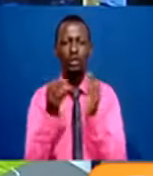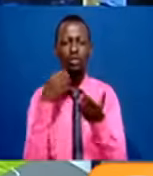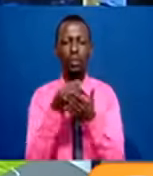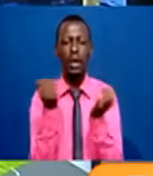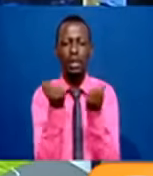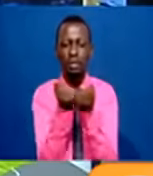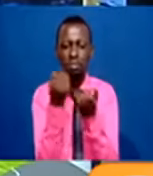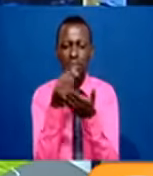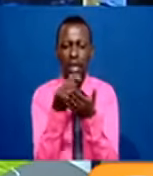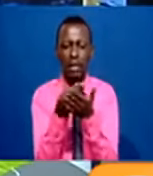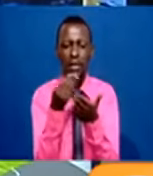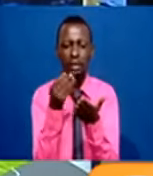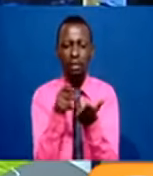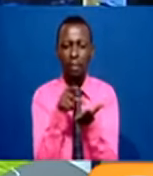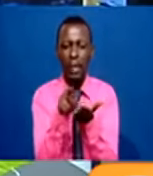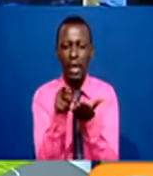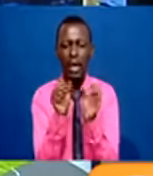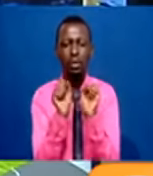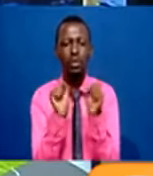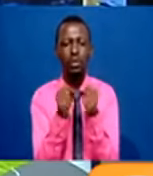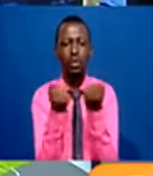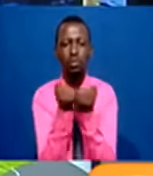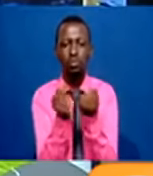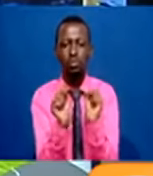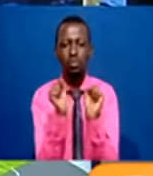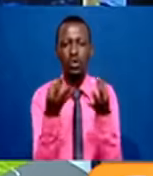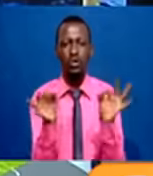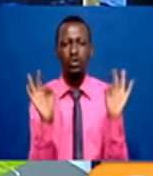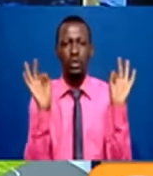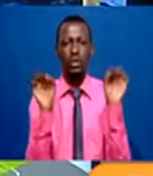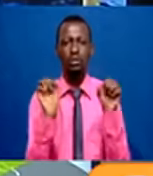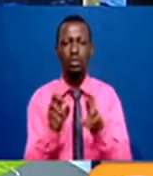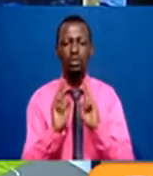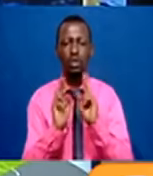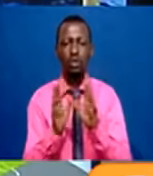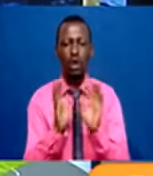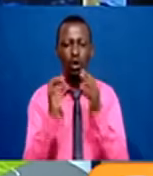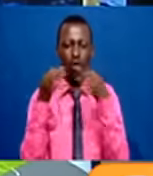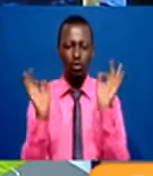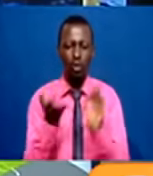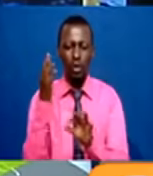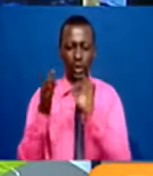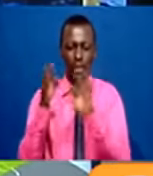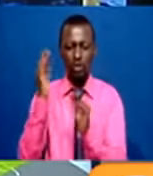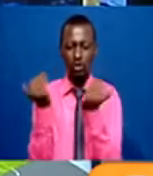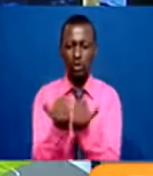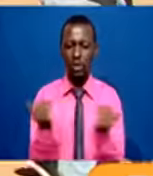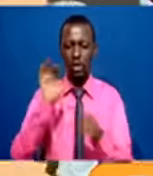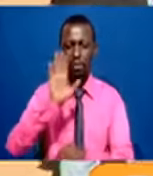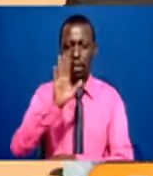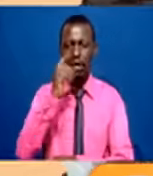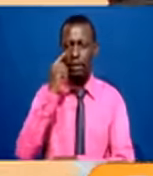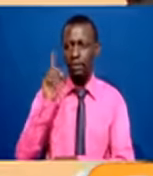bail. Emily Chebet reports on a family's quest to find justice for their kin.